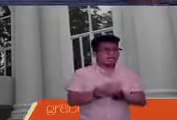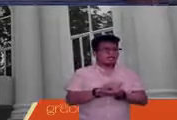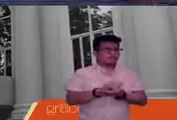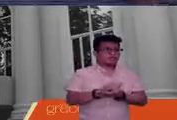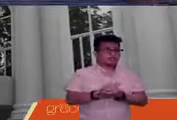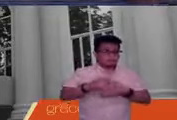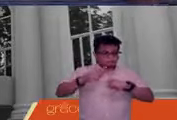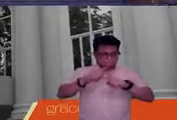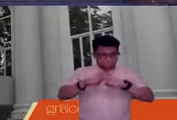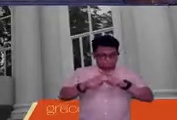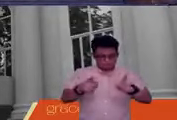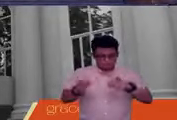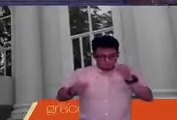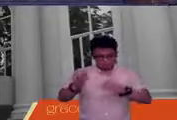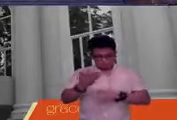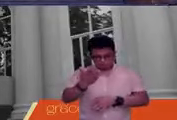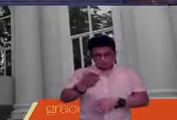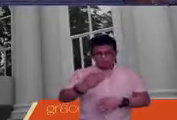Bisan ko ako kasabot.